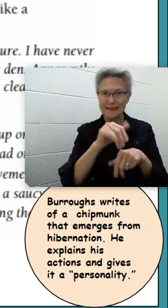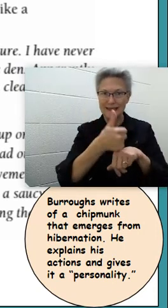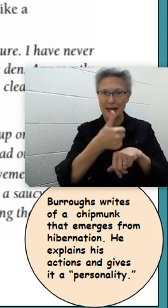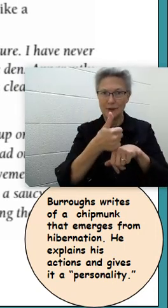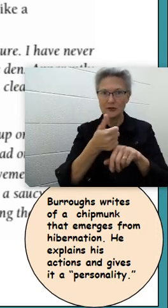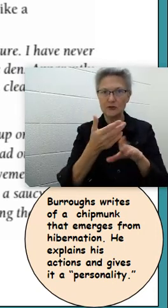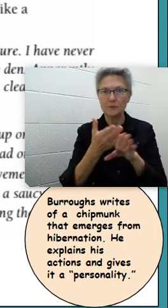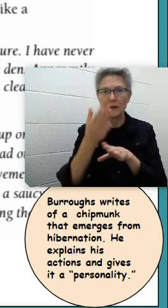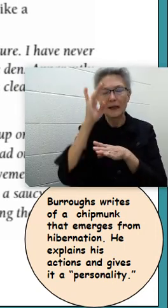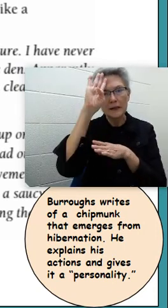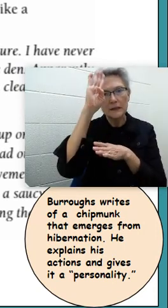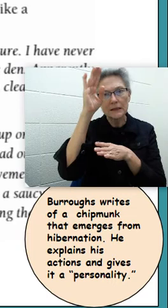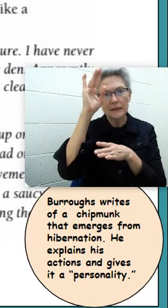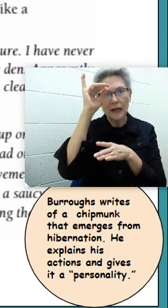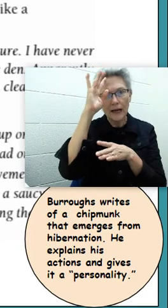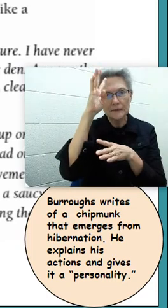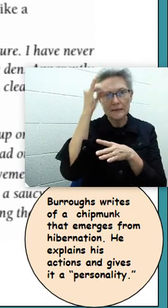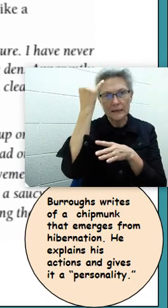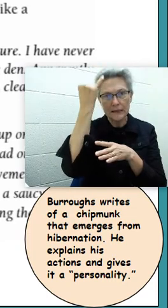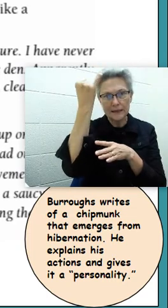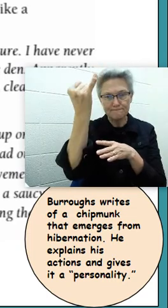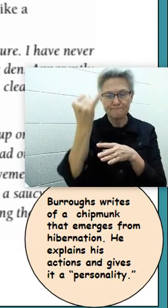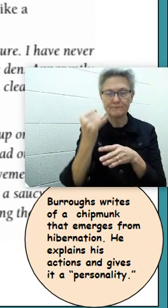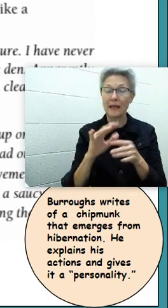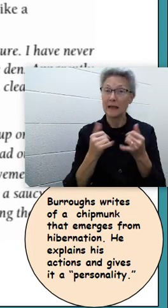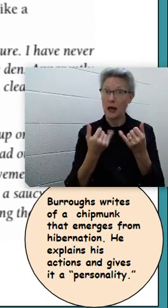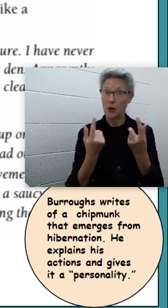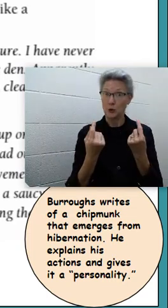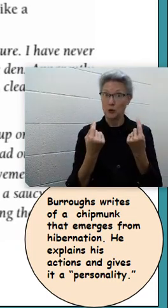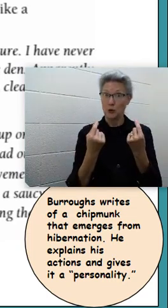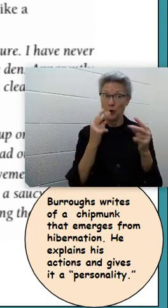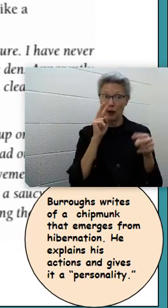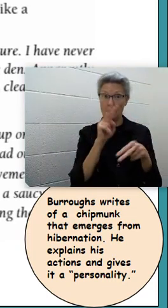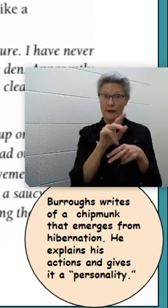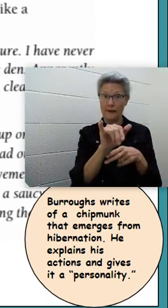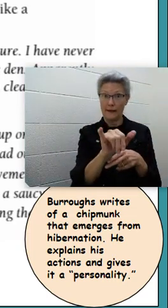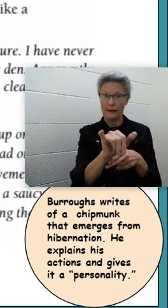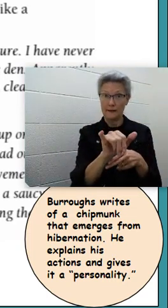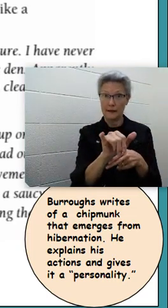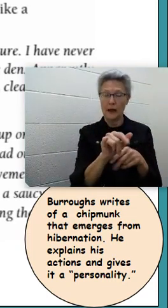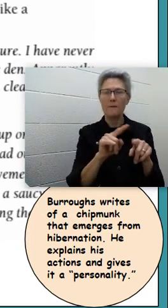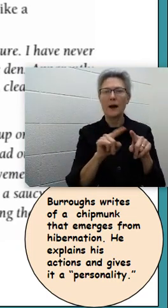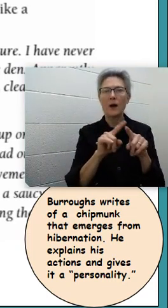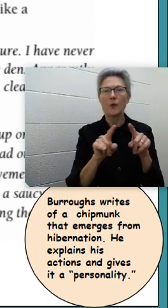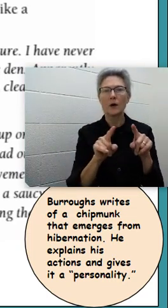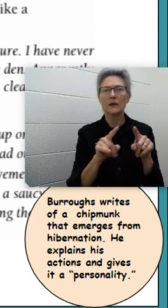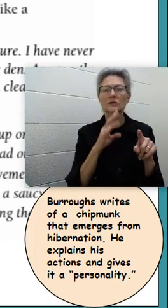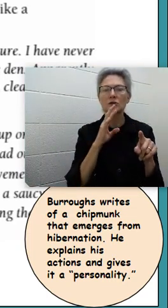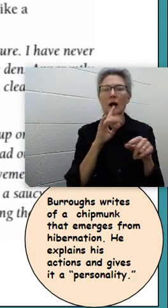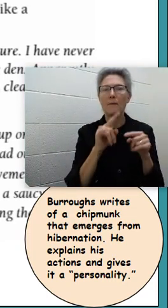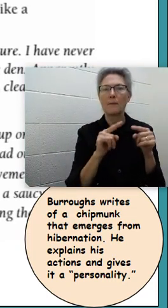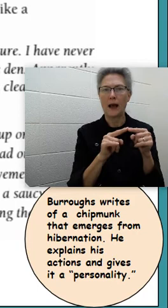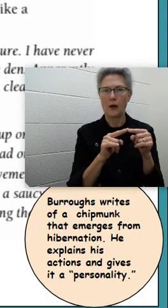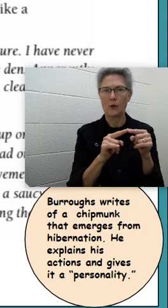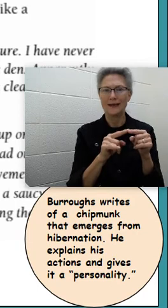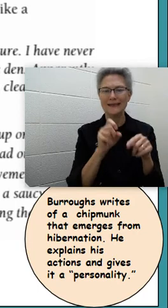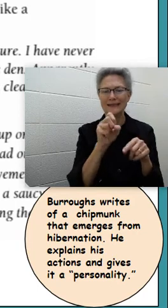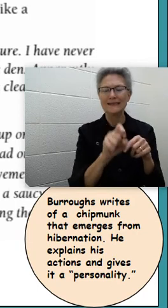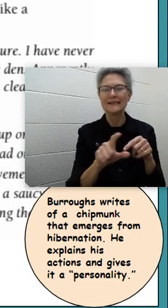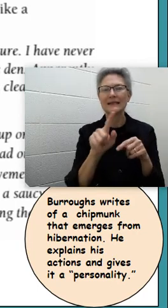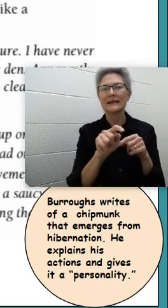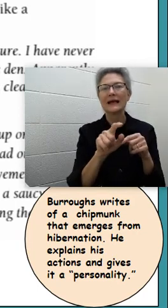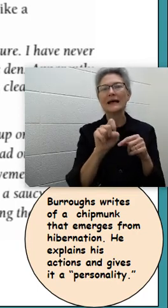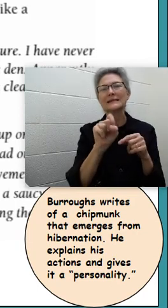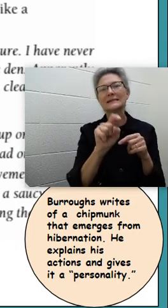overall main idea. So now what I'm going to do is I'm going to look at this, but we're just going to talk about, his style and what